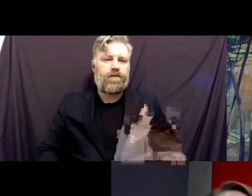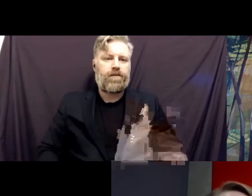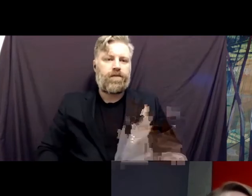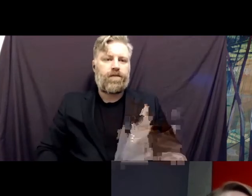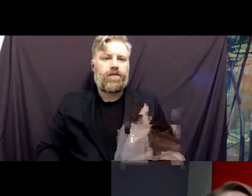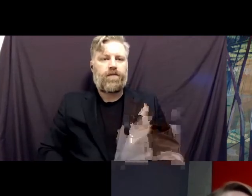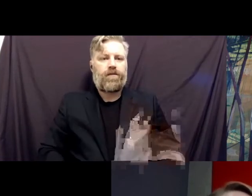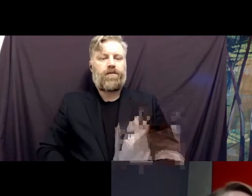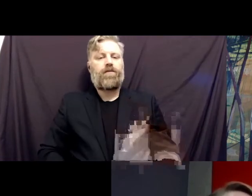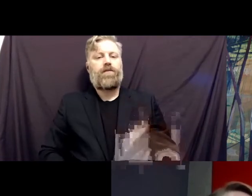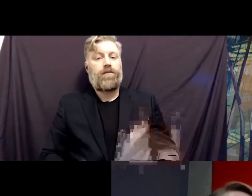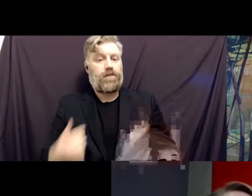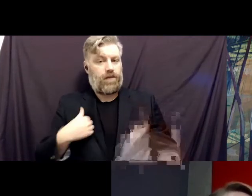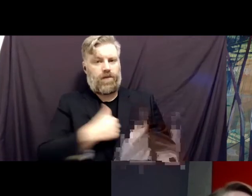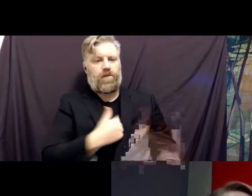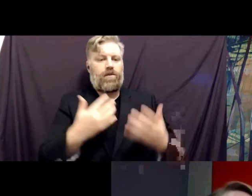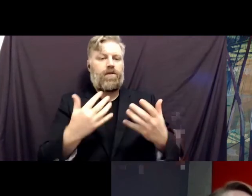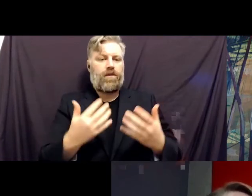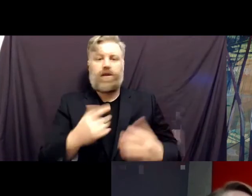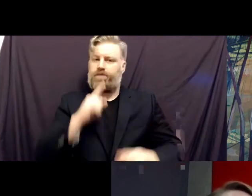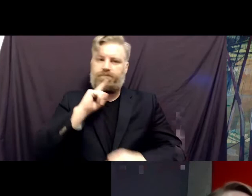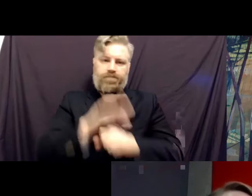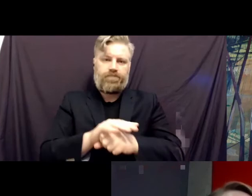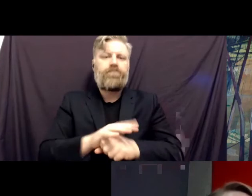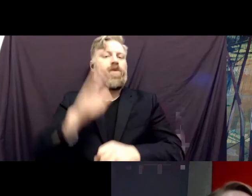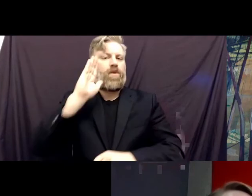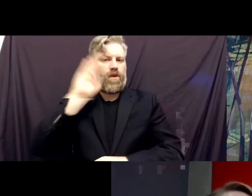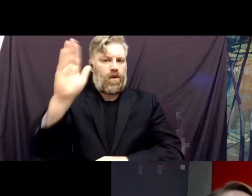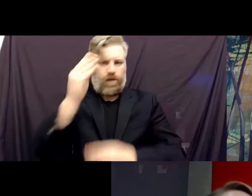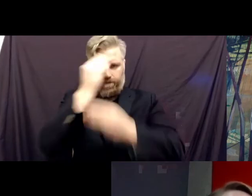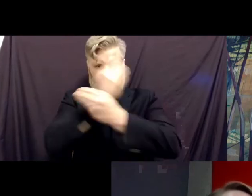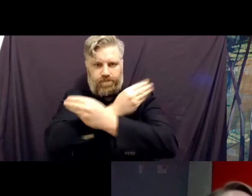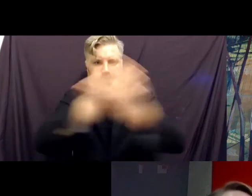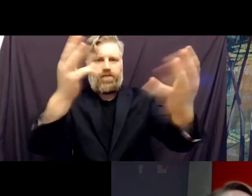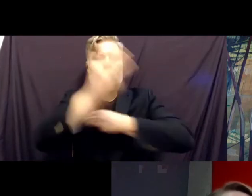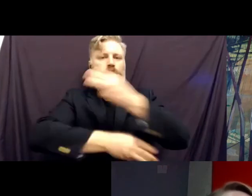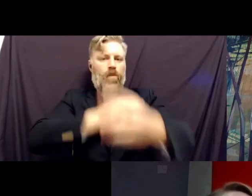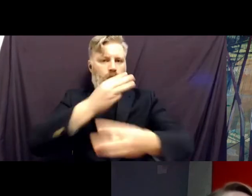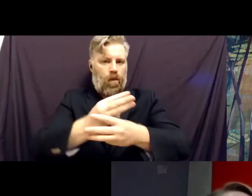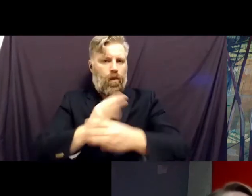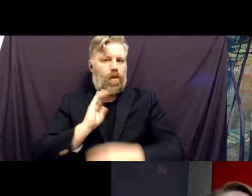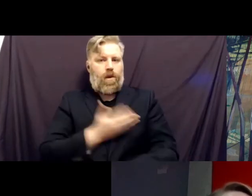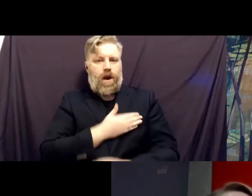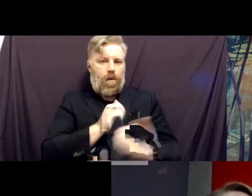the world about those innovative practices and policies.